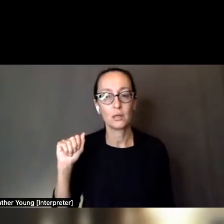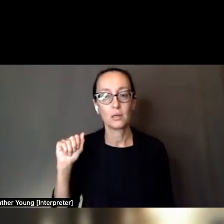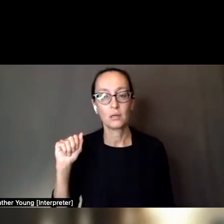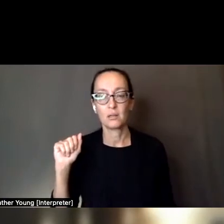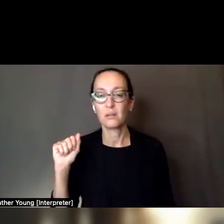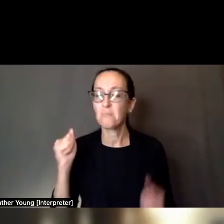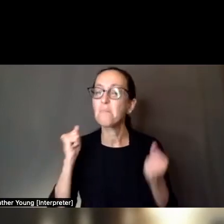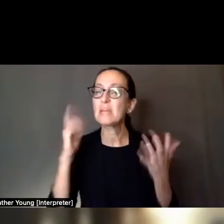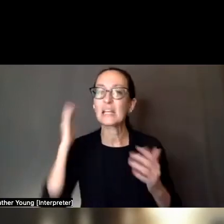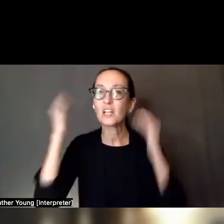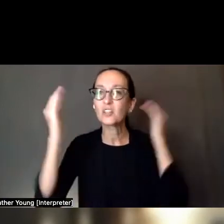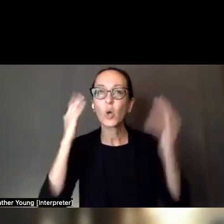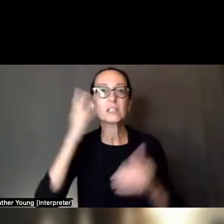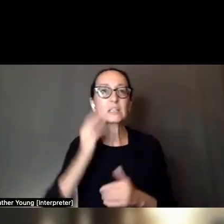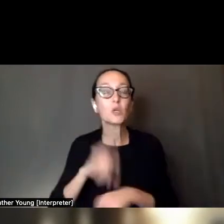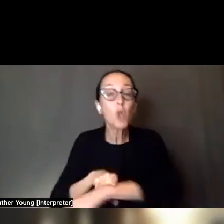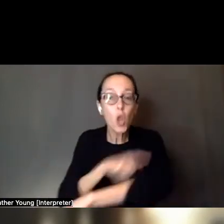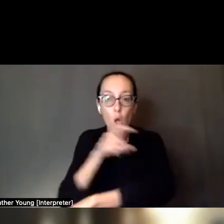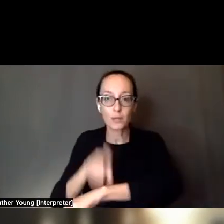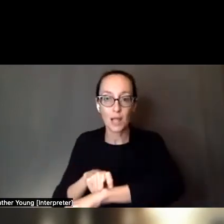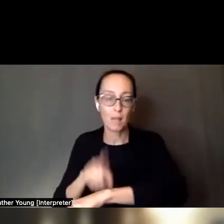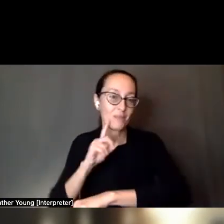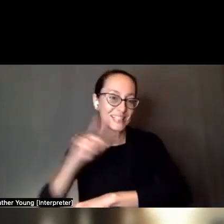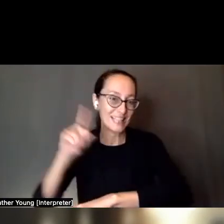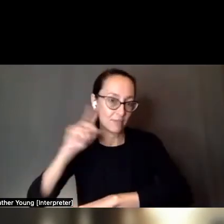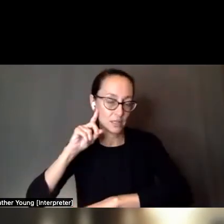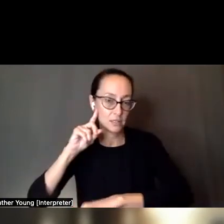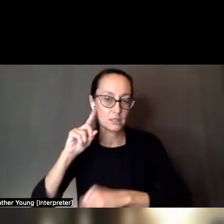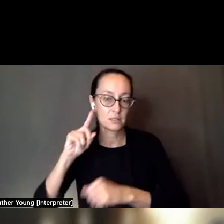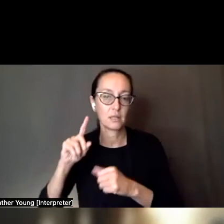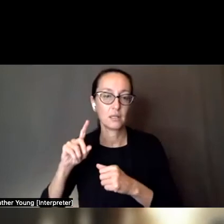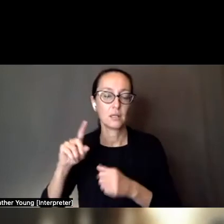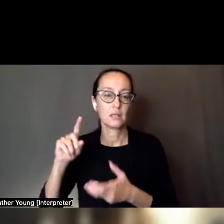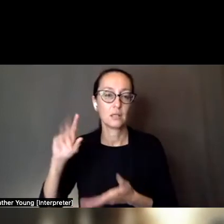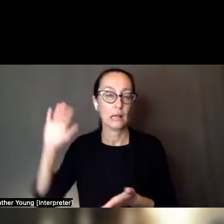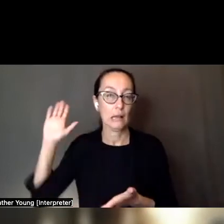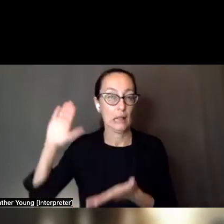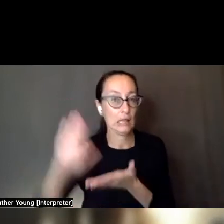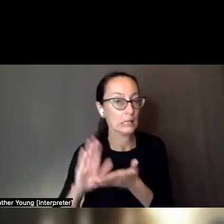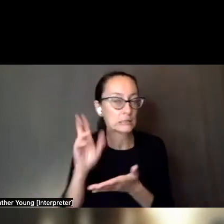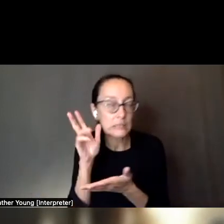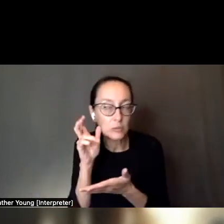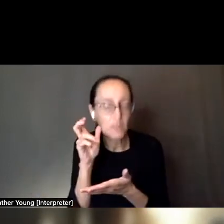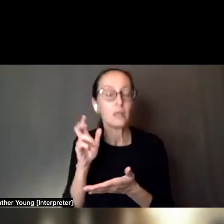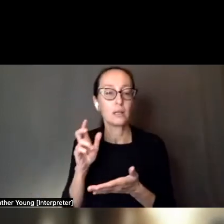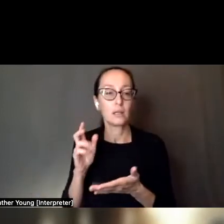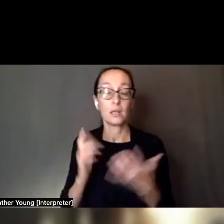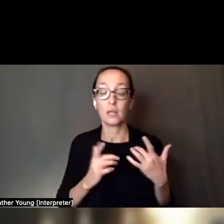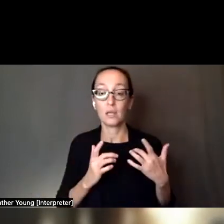deafness and a lot less residual hearing. And over time, what's happened is we tend to